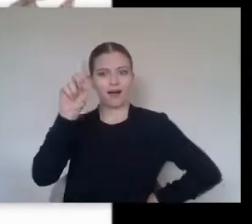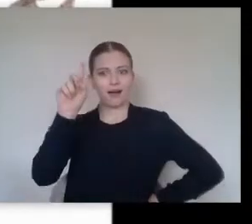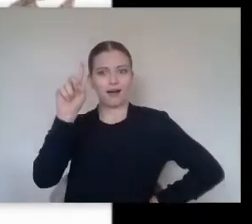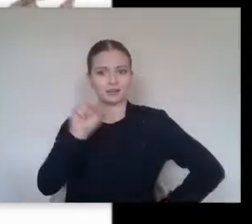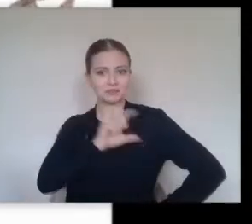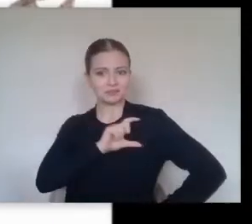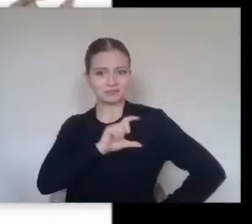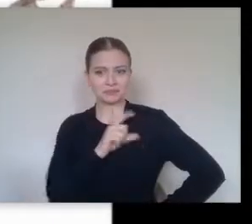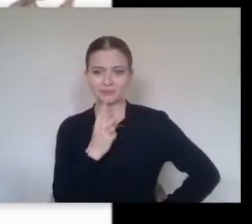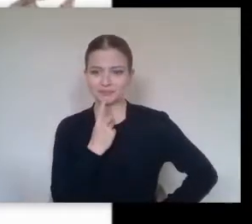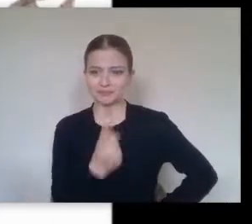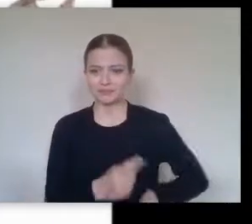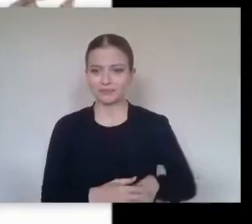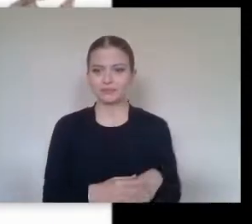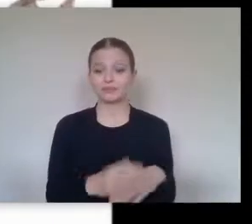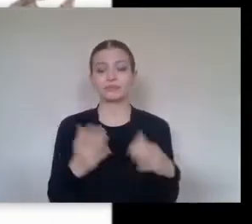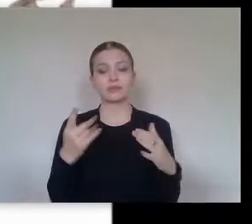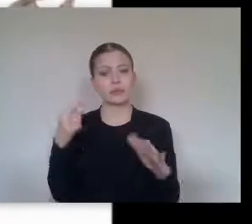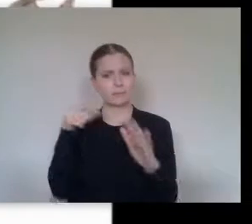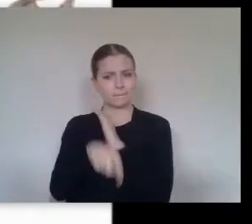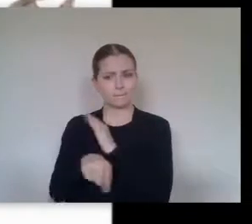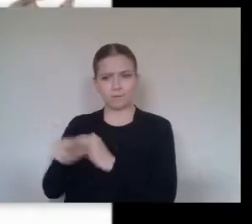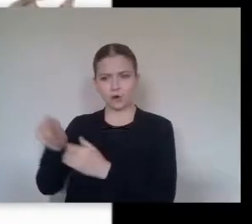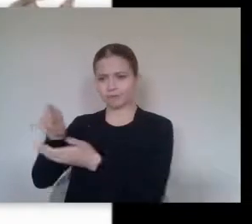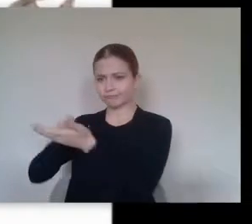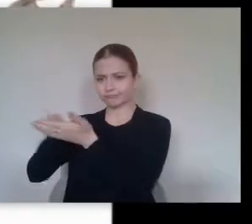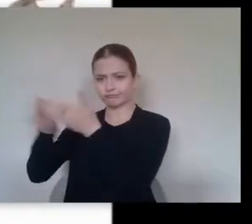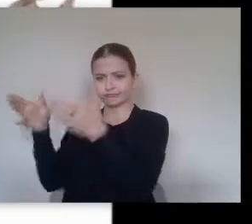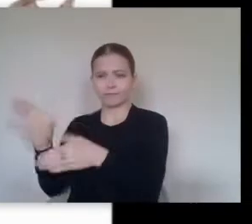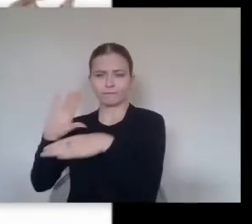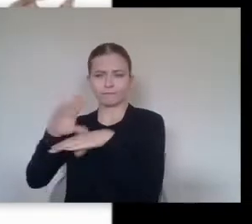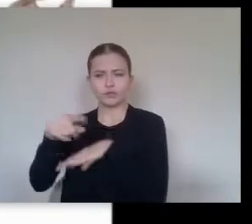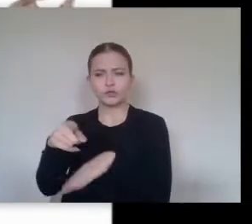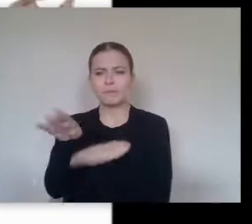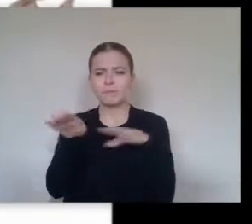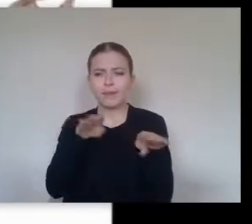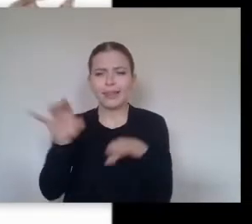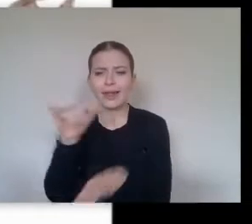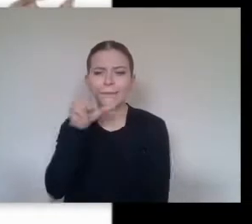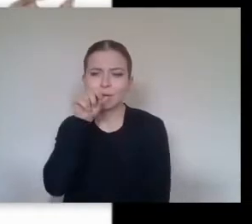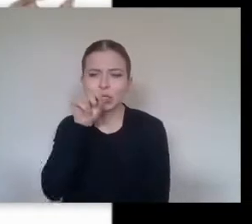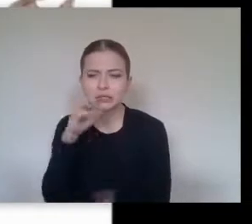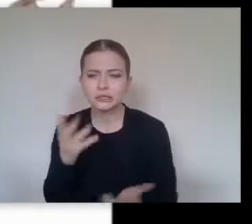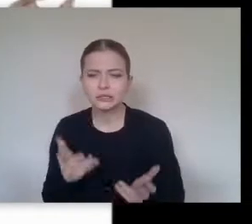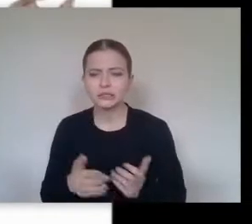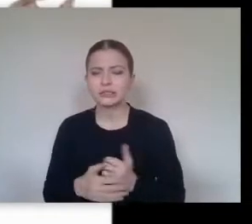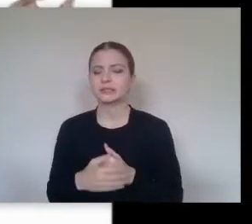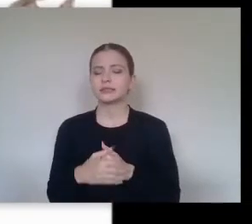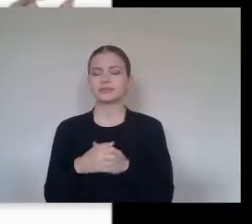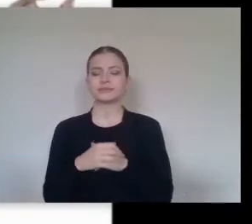Aha! The inspector cried. Perhaps you murdered the composer for making you act like birds.